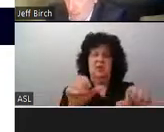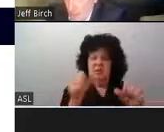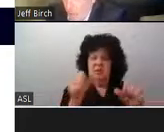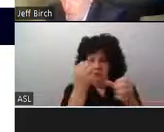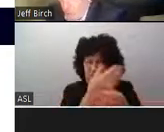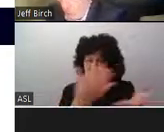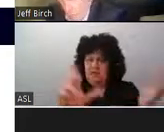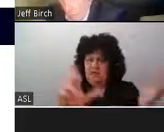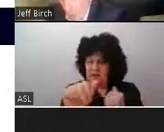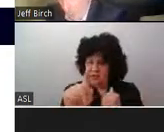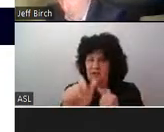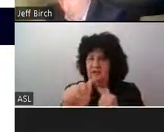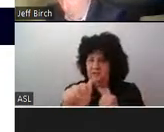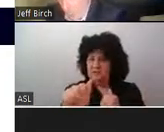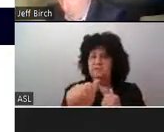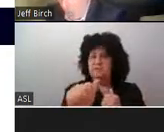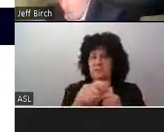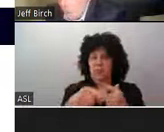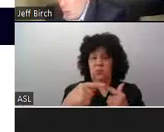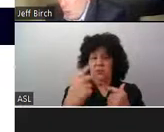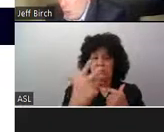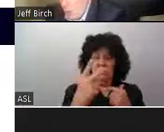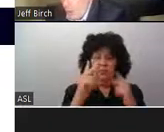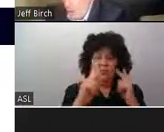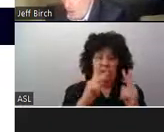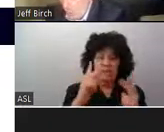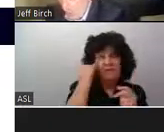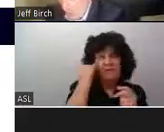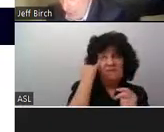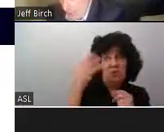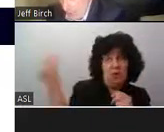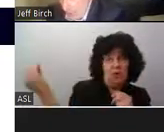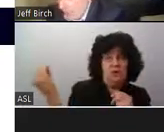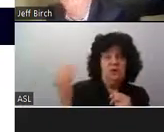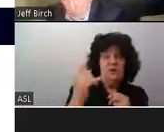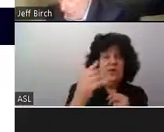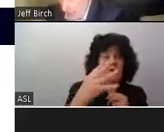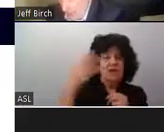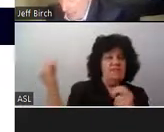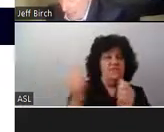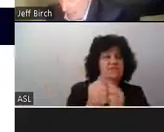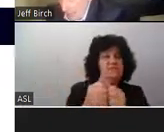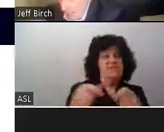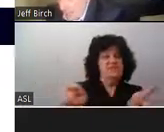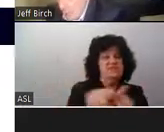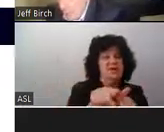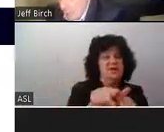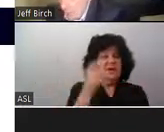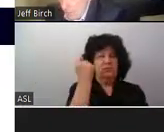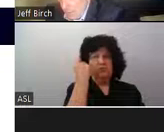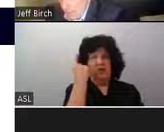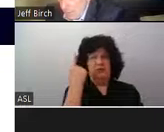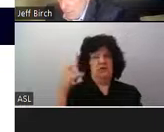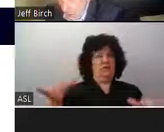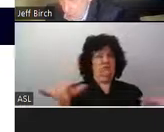And when 3 people walked away, they would walk away with the same interpretation. That wasn't always happening. So what we're